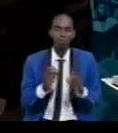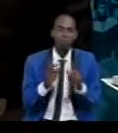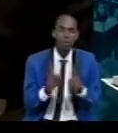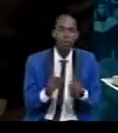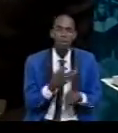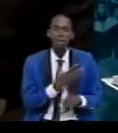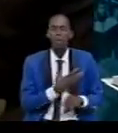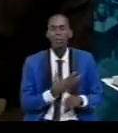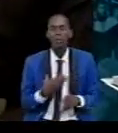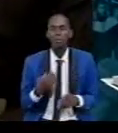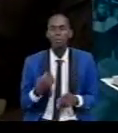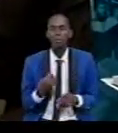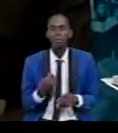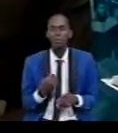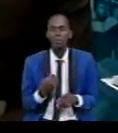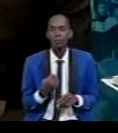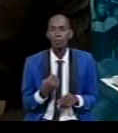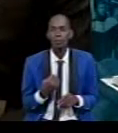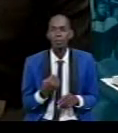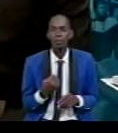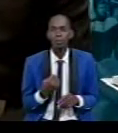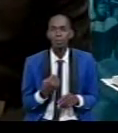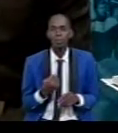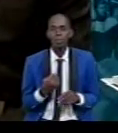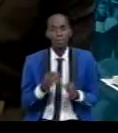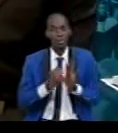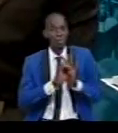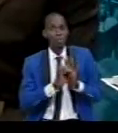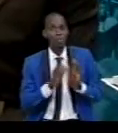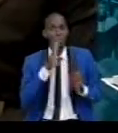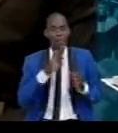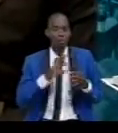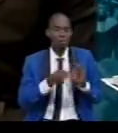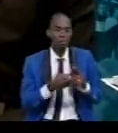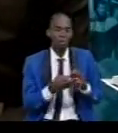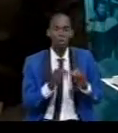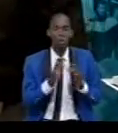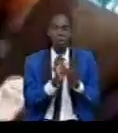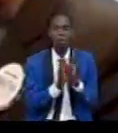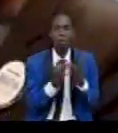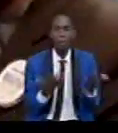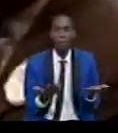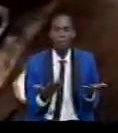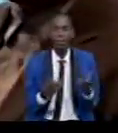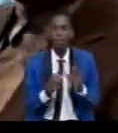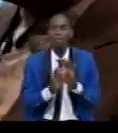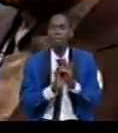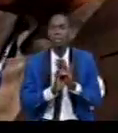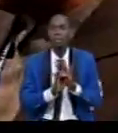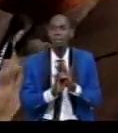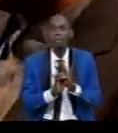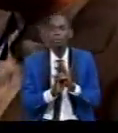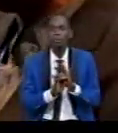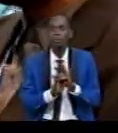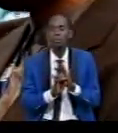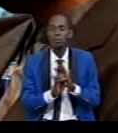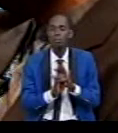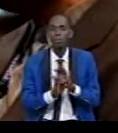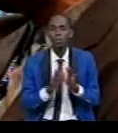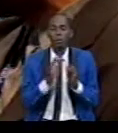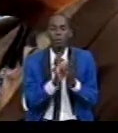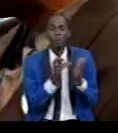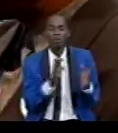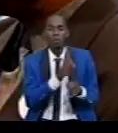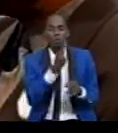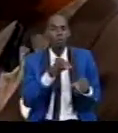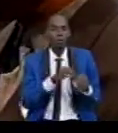instance, let's say you have a preferred translated Bible that you'd rather use in Swahili or in Korean, we can